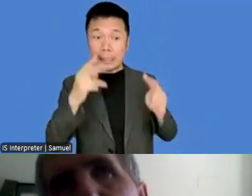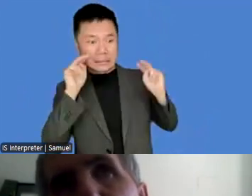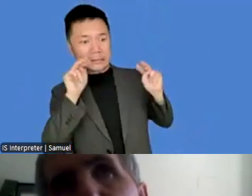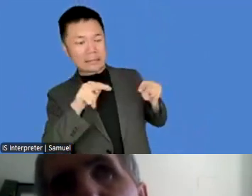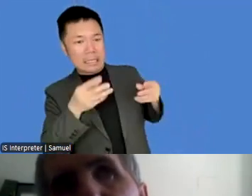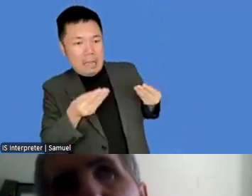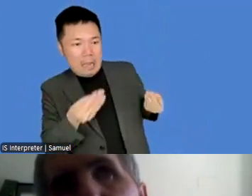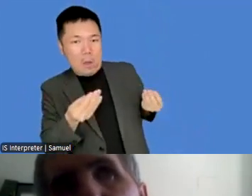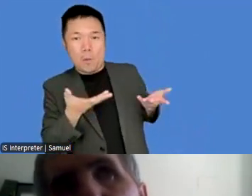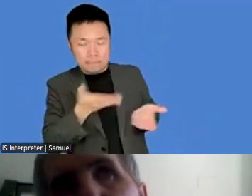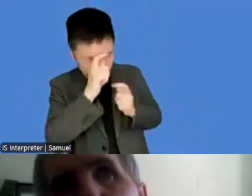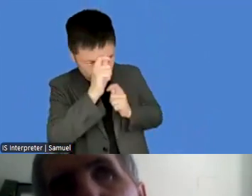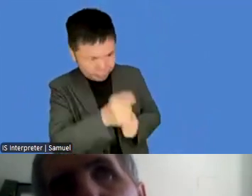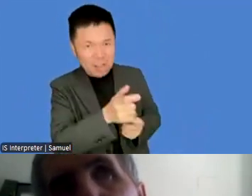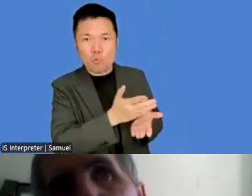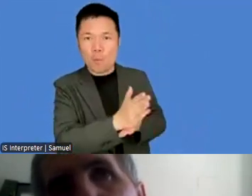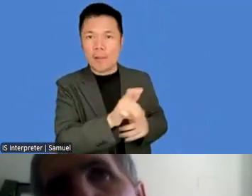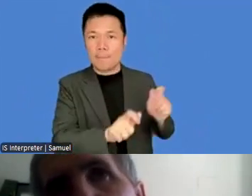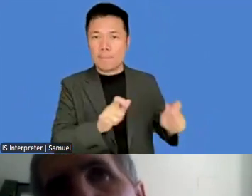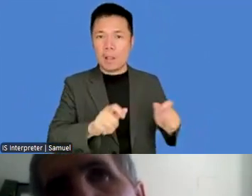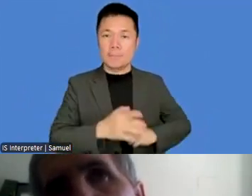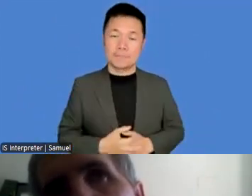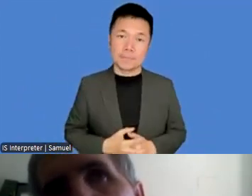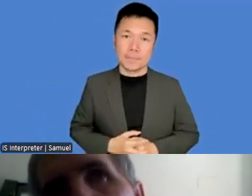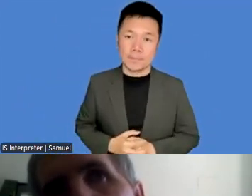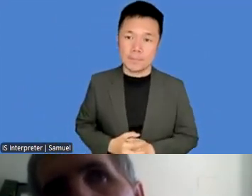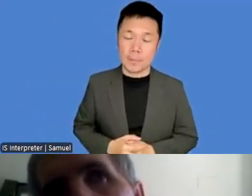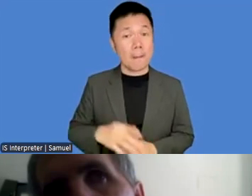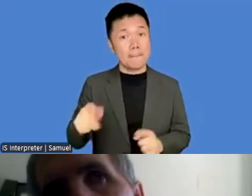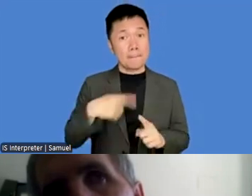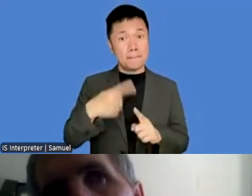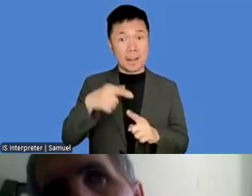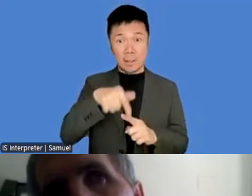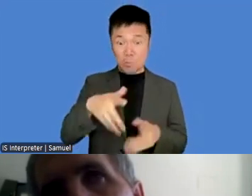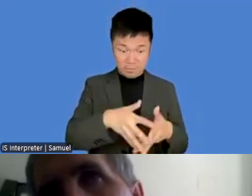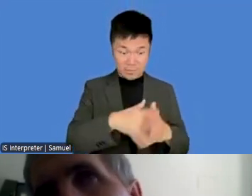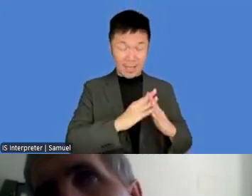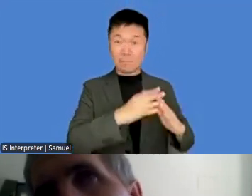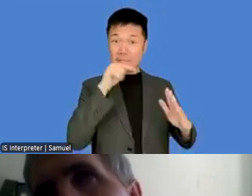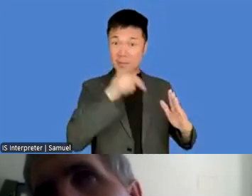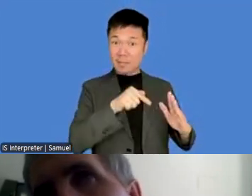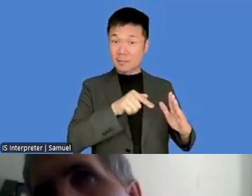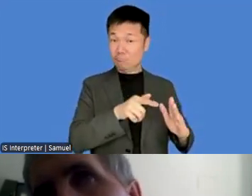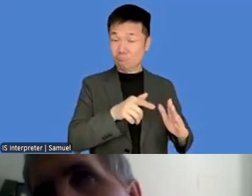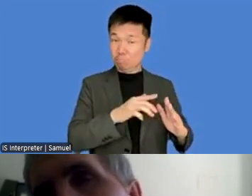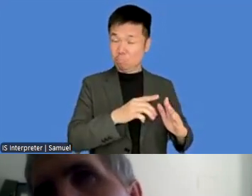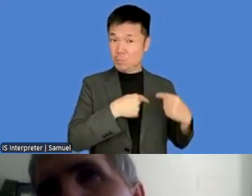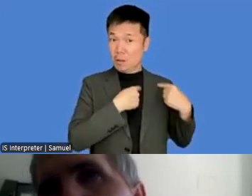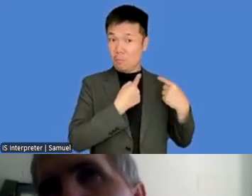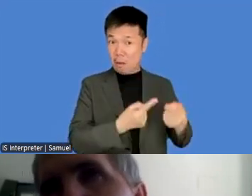Actually, also creating this independent living center was not really